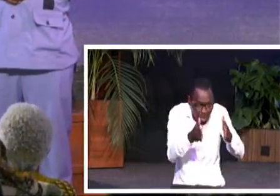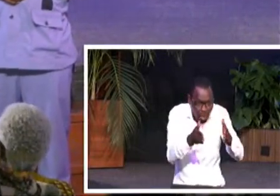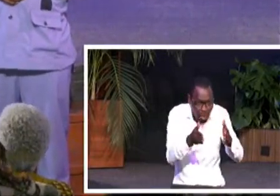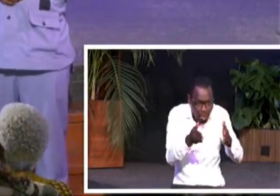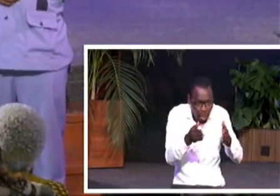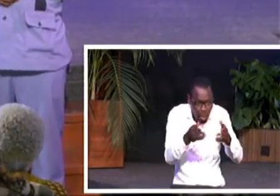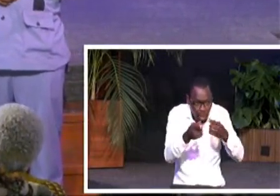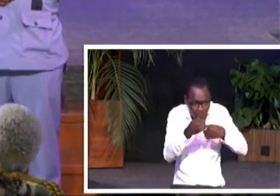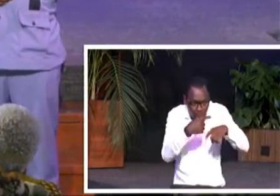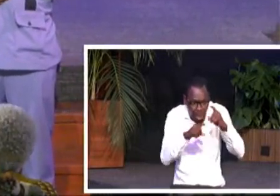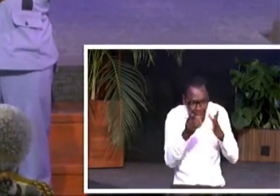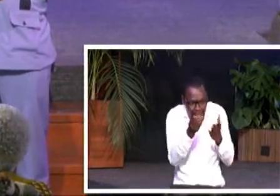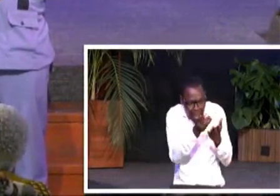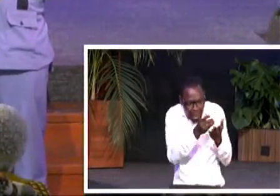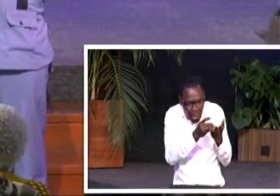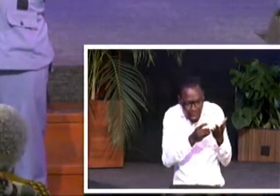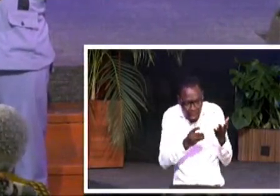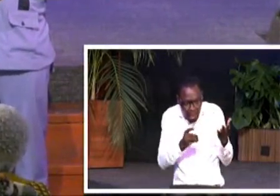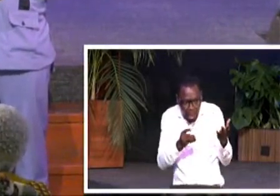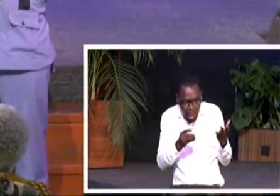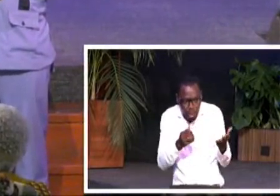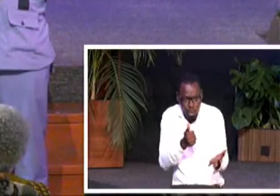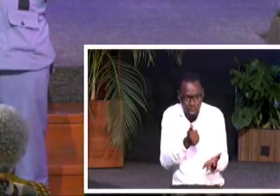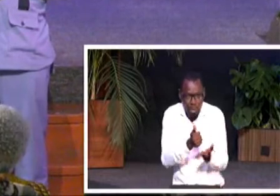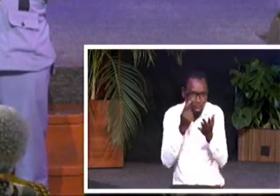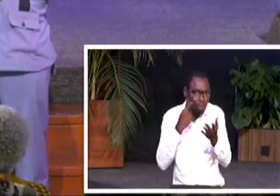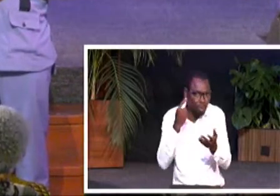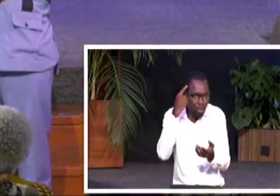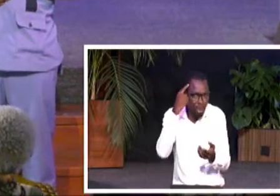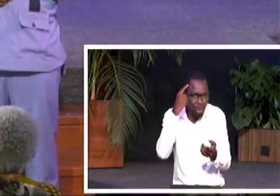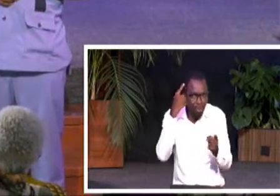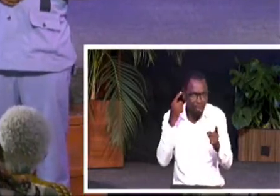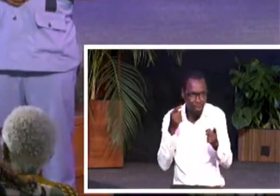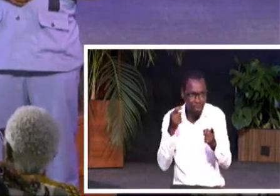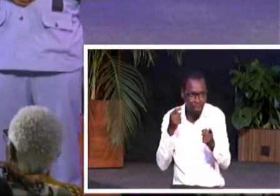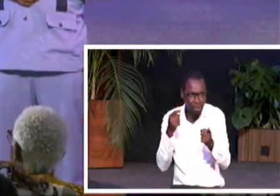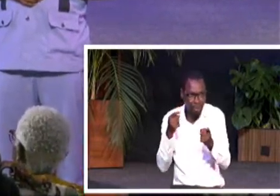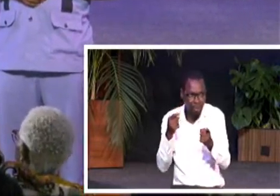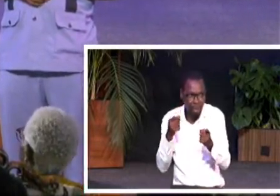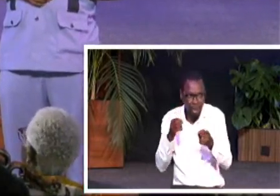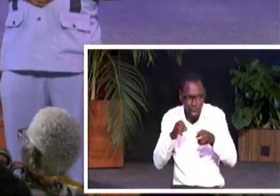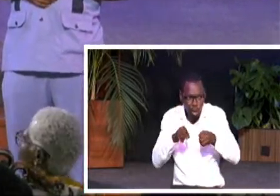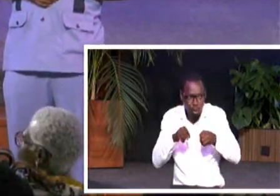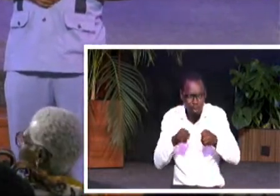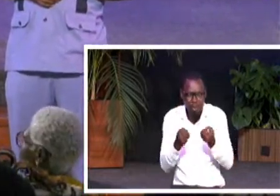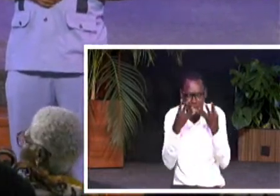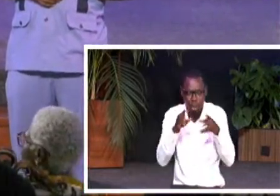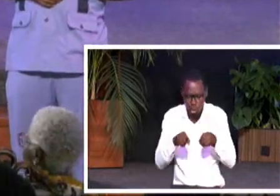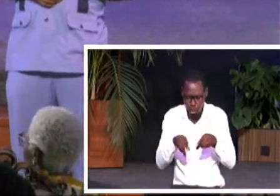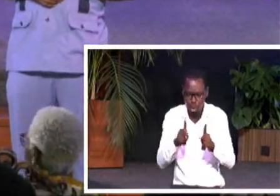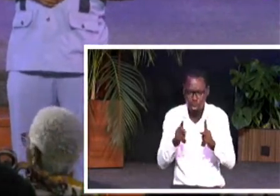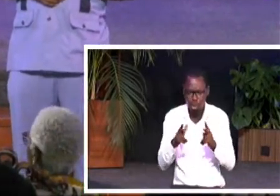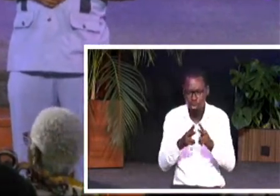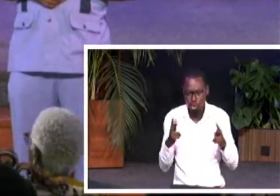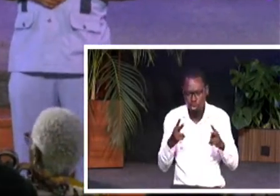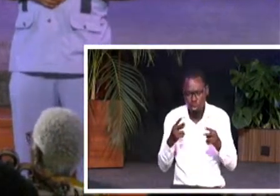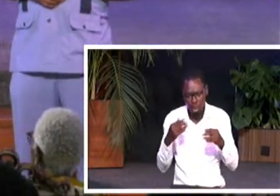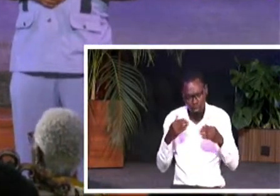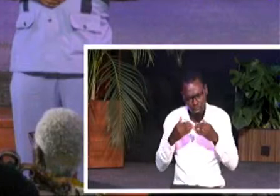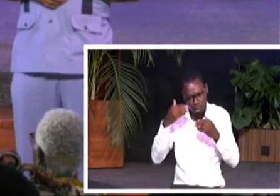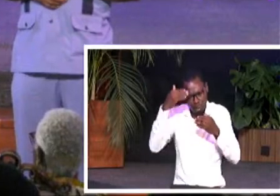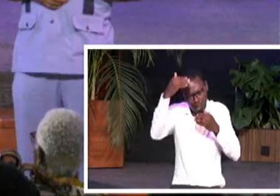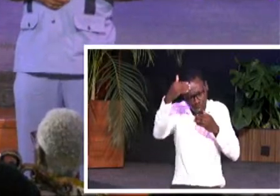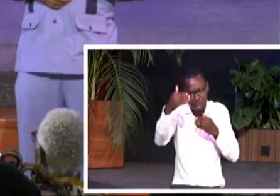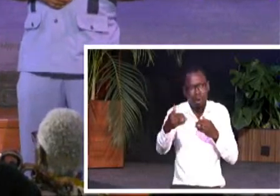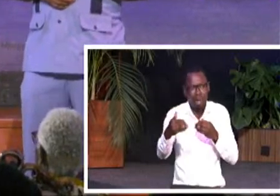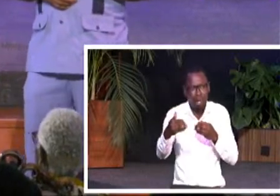and design to suit their needs, there could be the funding, the opportunity. So look beyond that small space you are looking